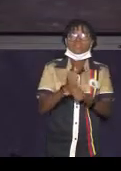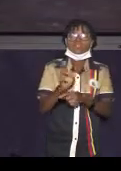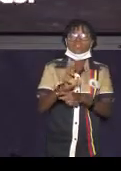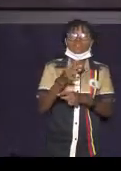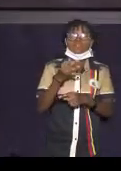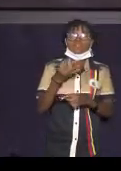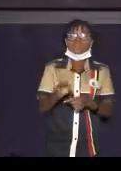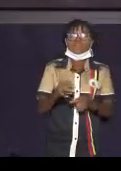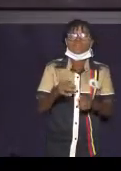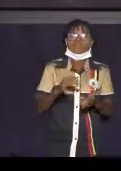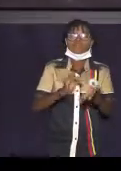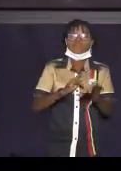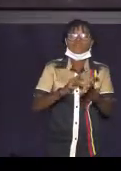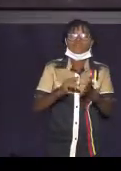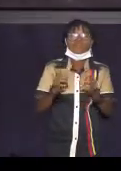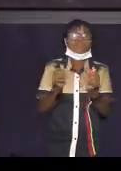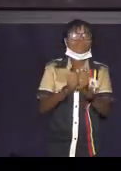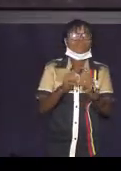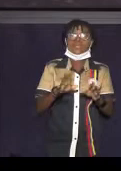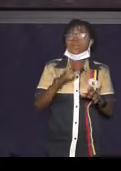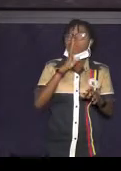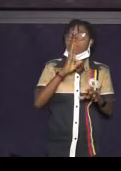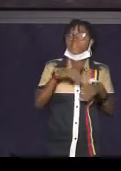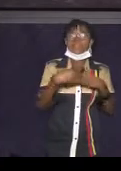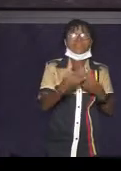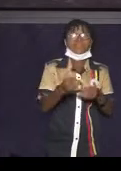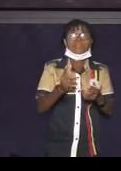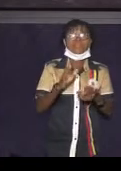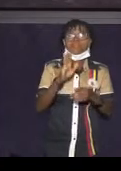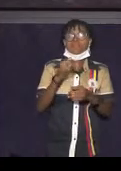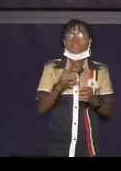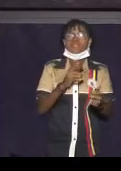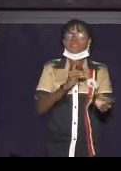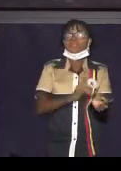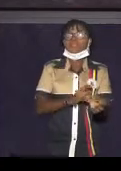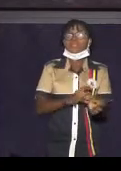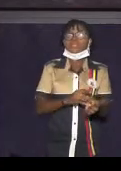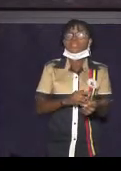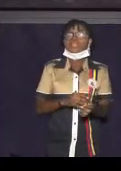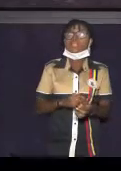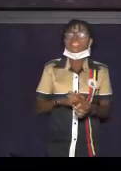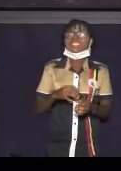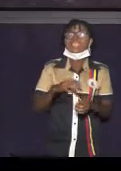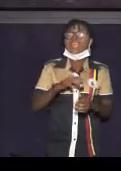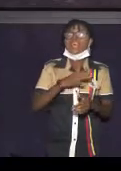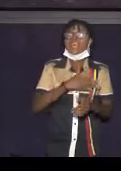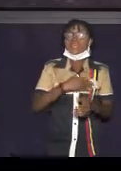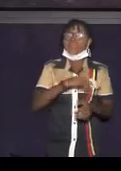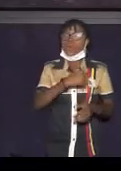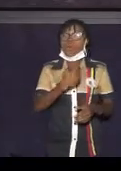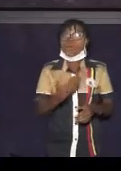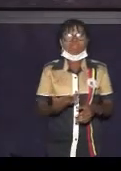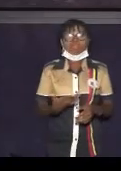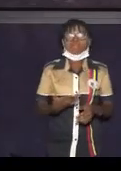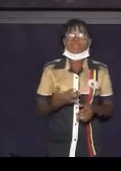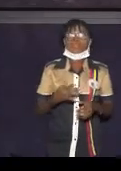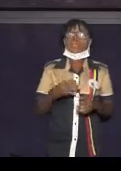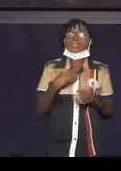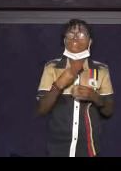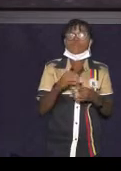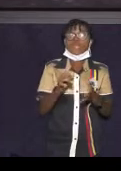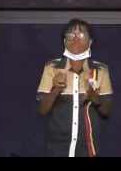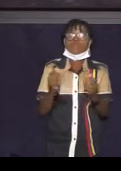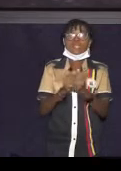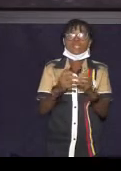illegally. Drug abuse, as I've said, is the taking in of drugs and other substances without